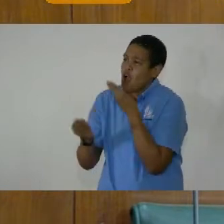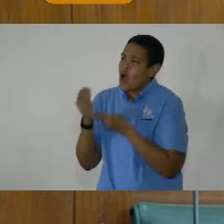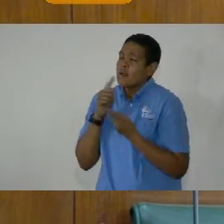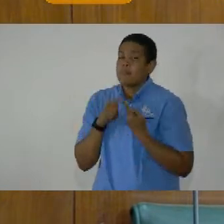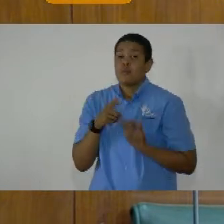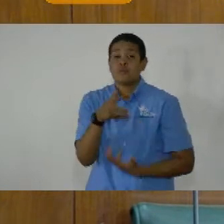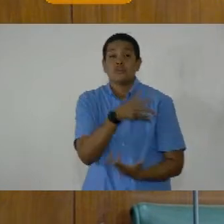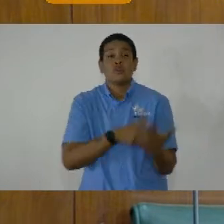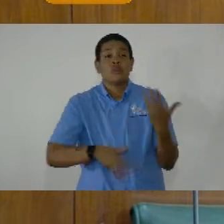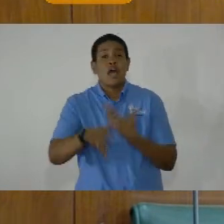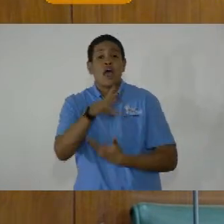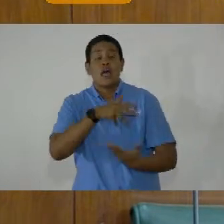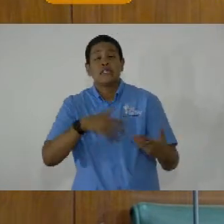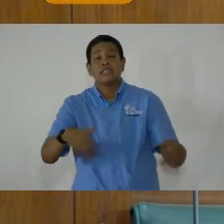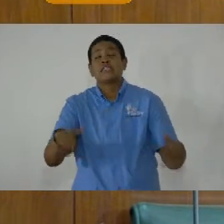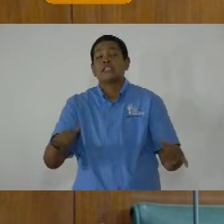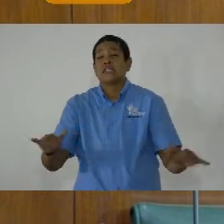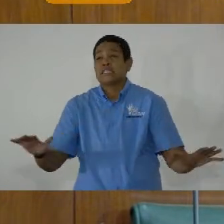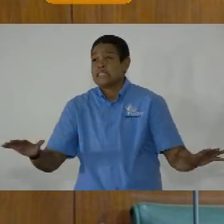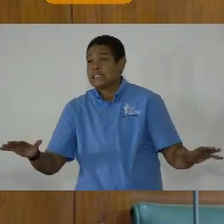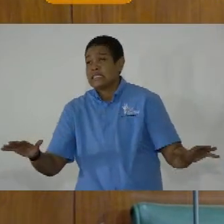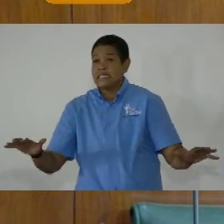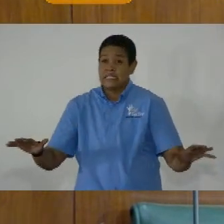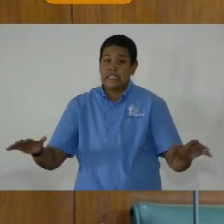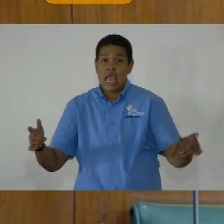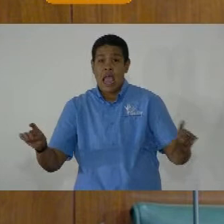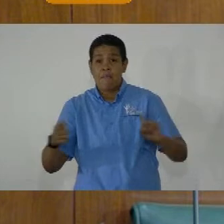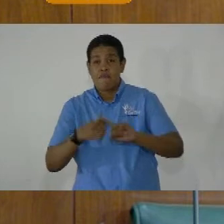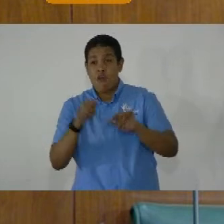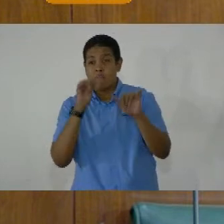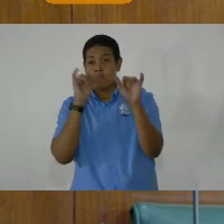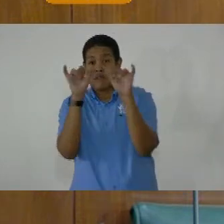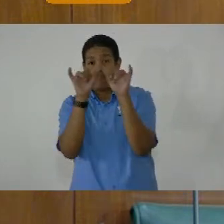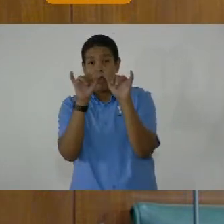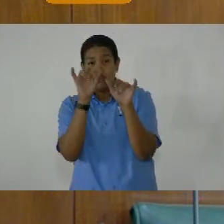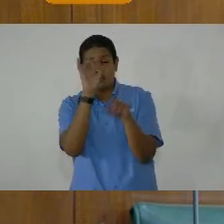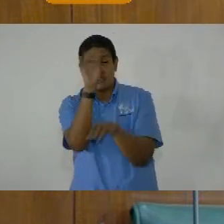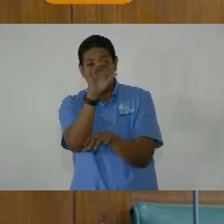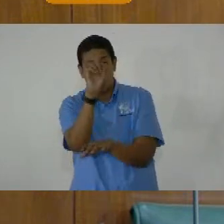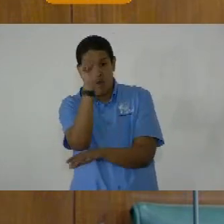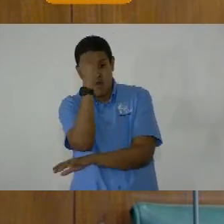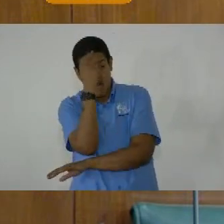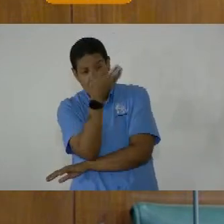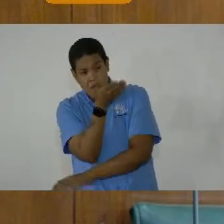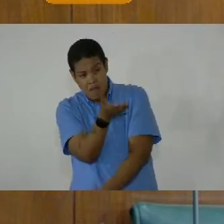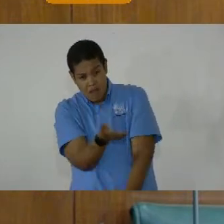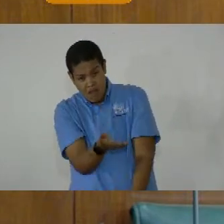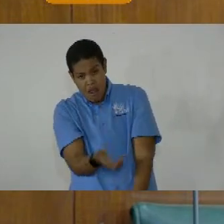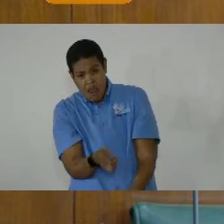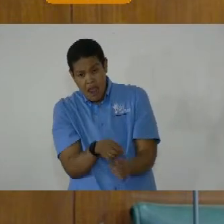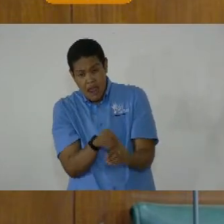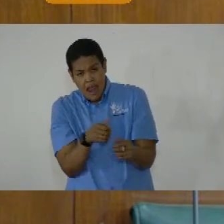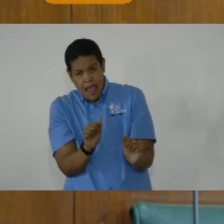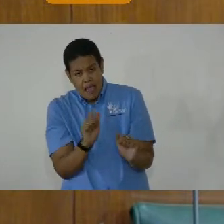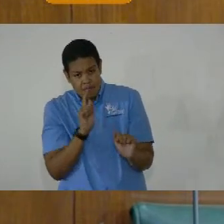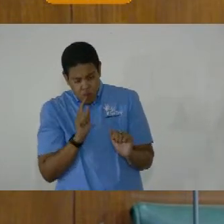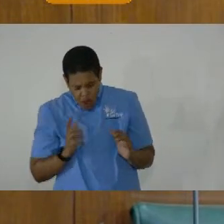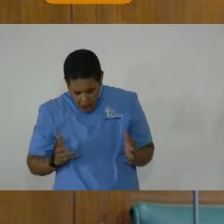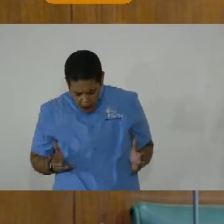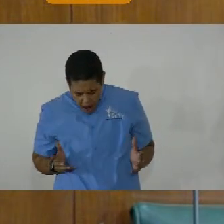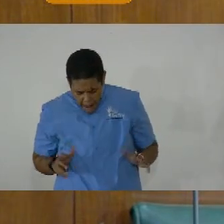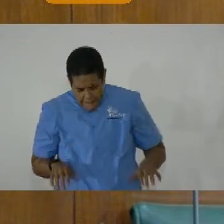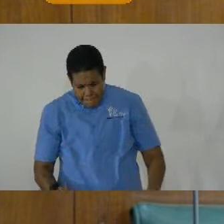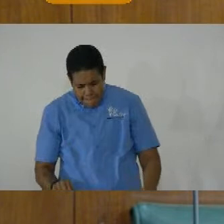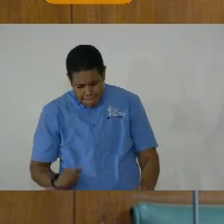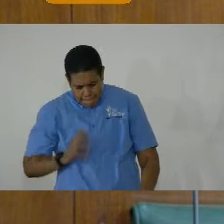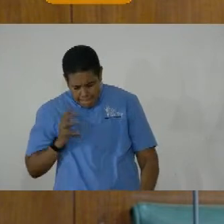society have been in turmoil from the measures imposed by governments in an effort to come to grips